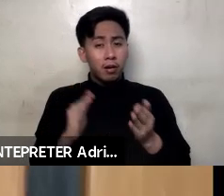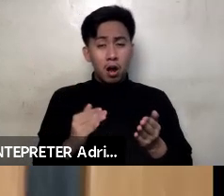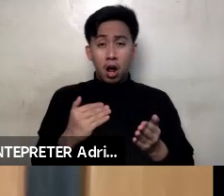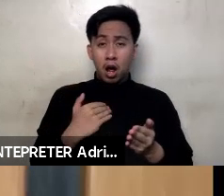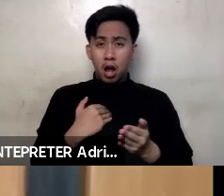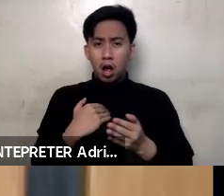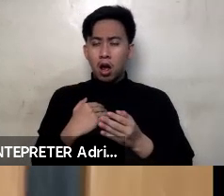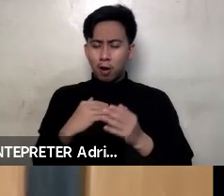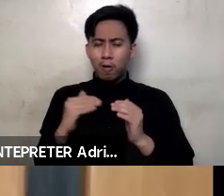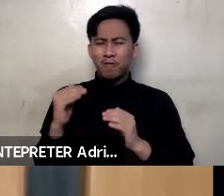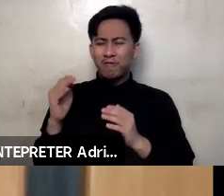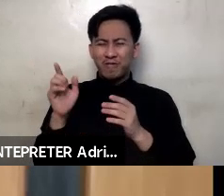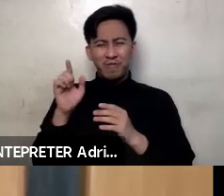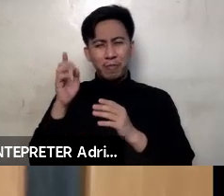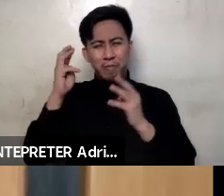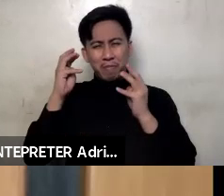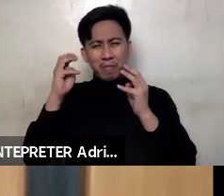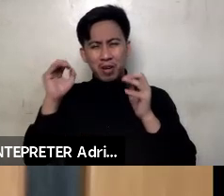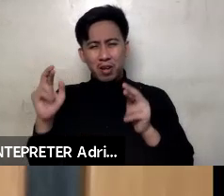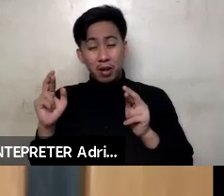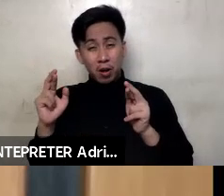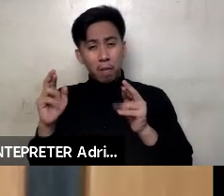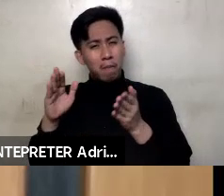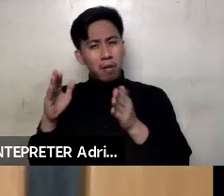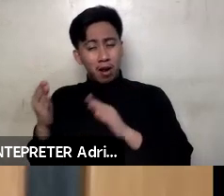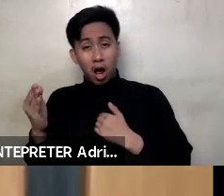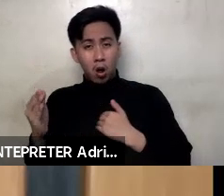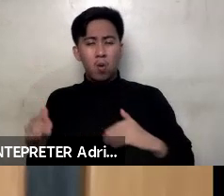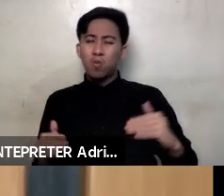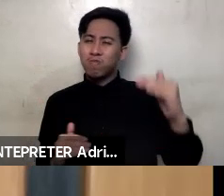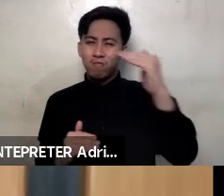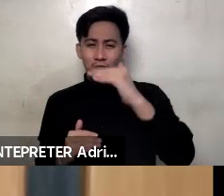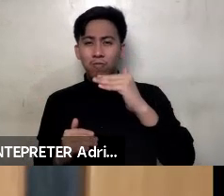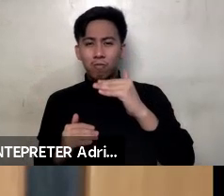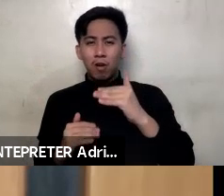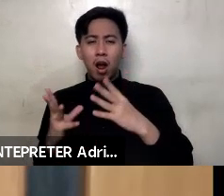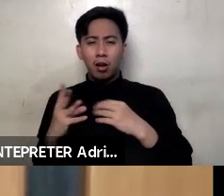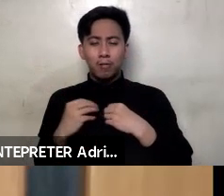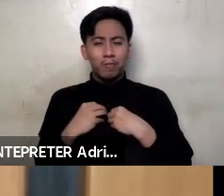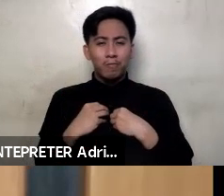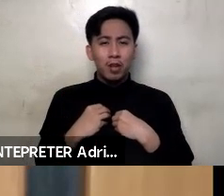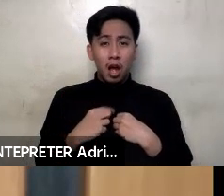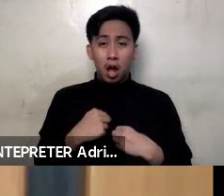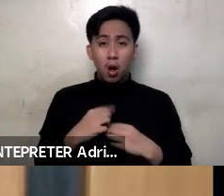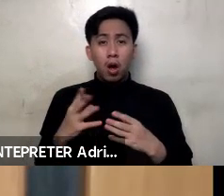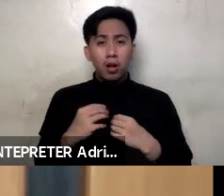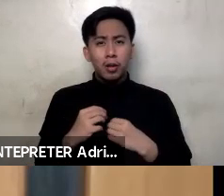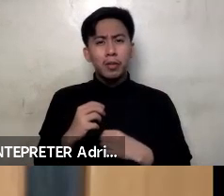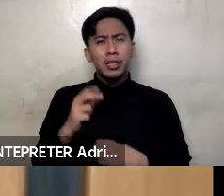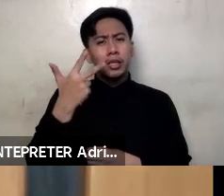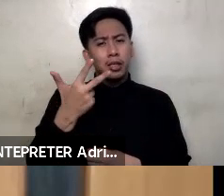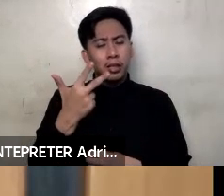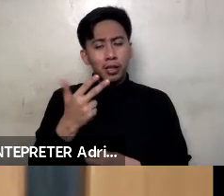city leadership after the death of my brother, I hired 3 additional nurses in support to our